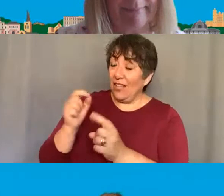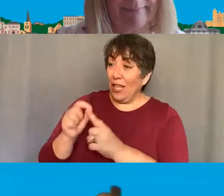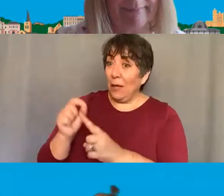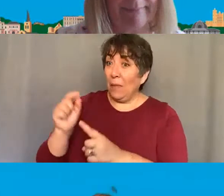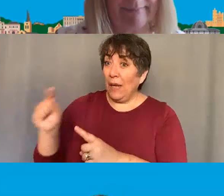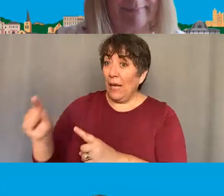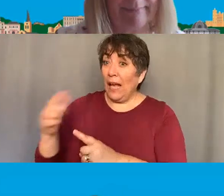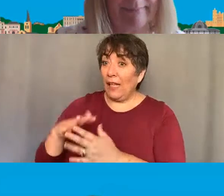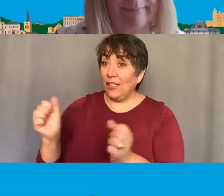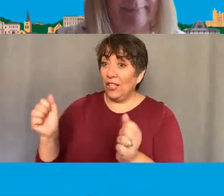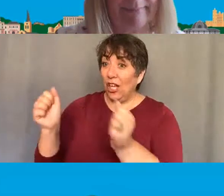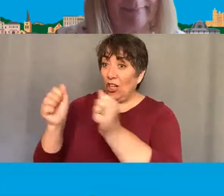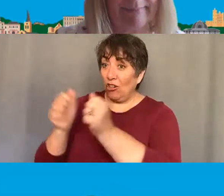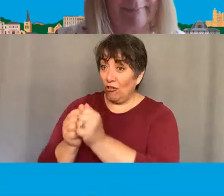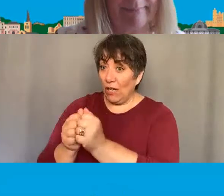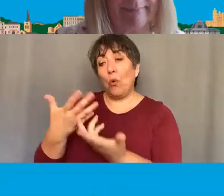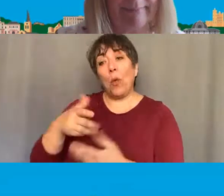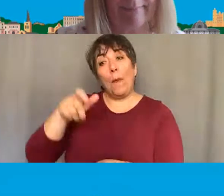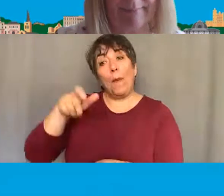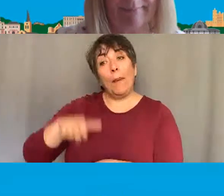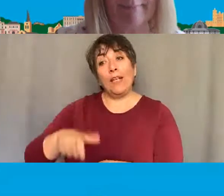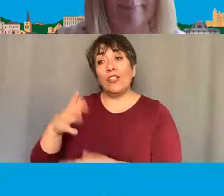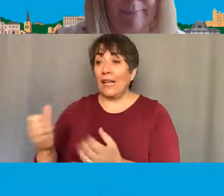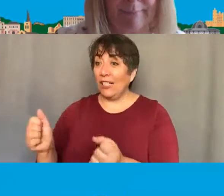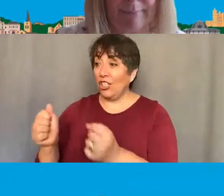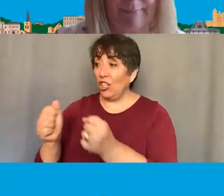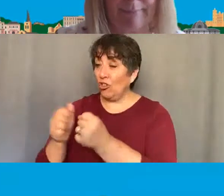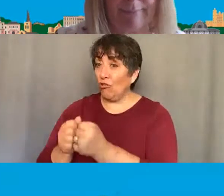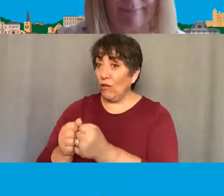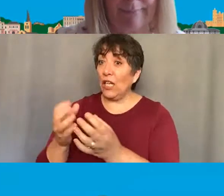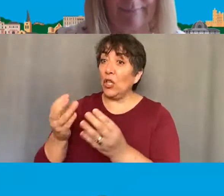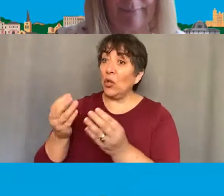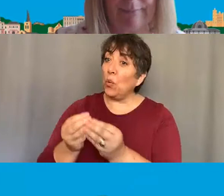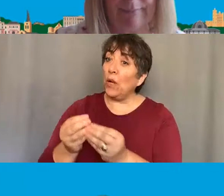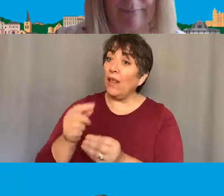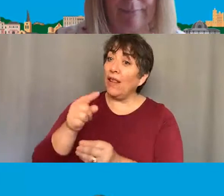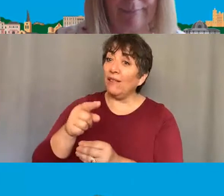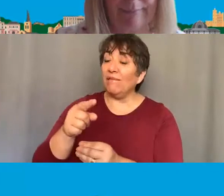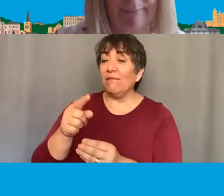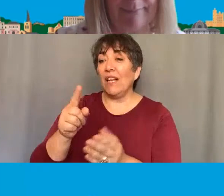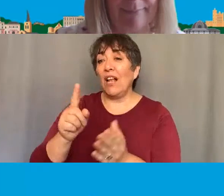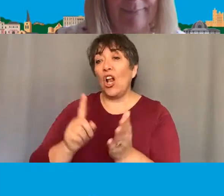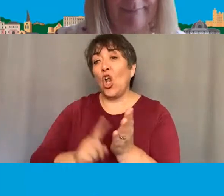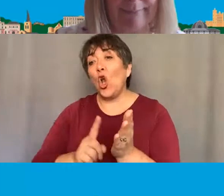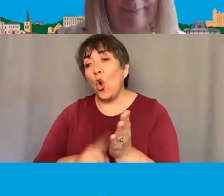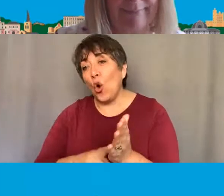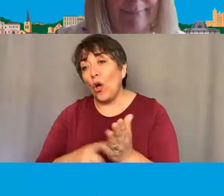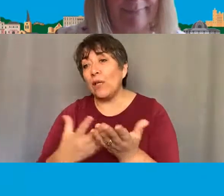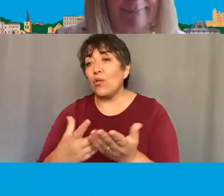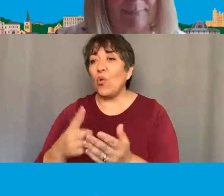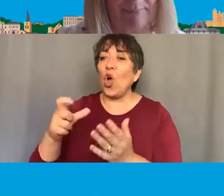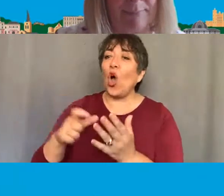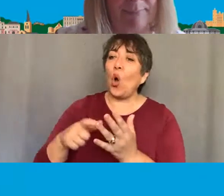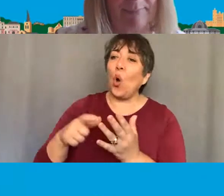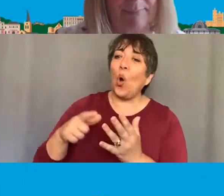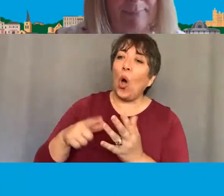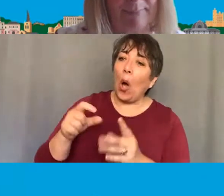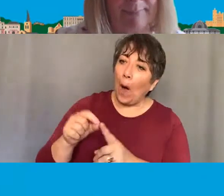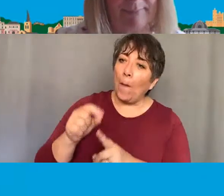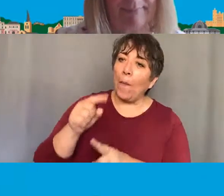your request goes straight through to your GP practice, and then it's the GP practice staff, the reception staff, or the pharmacy